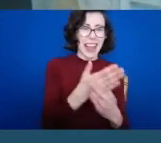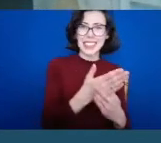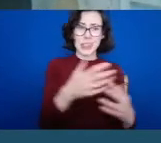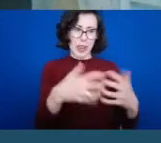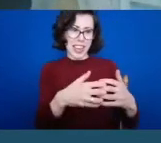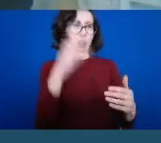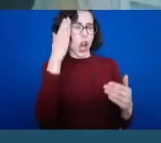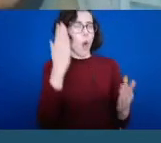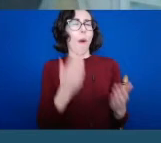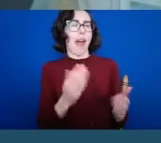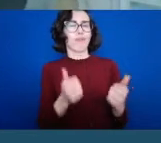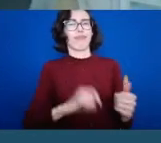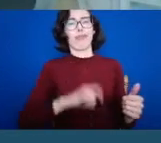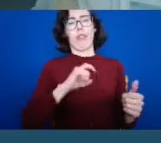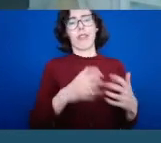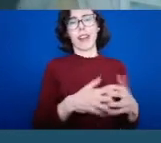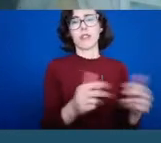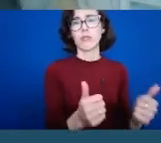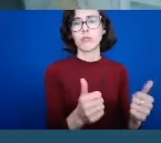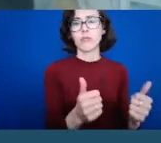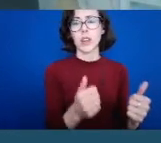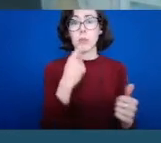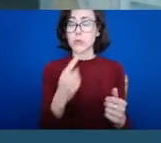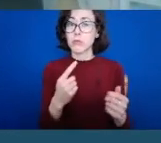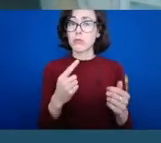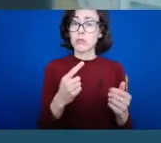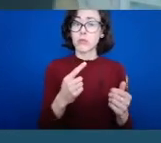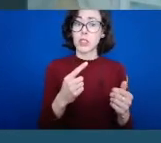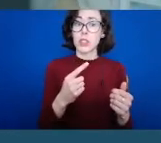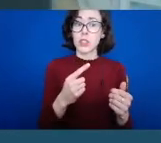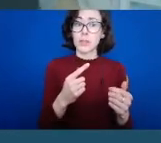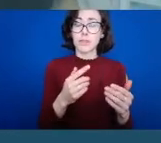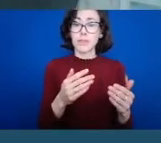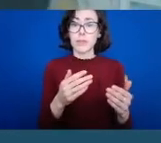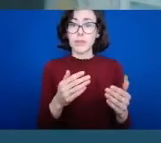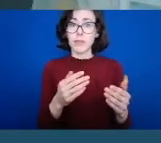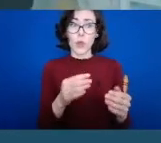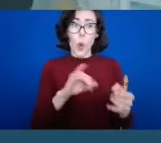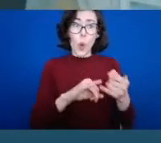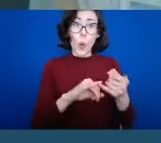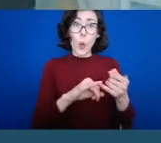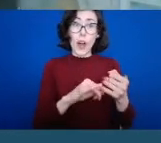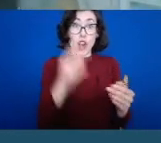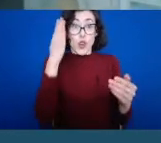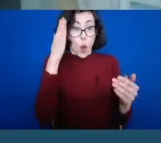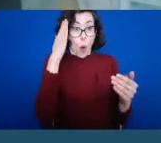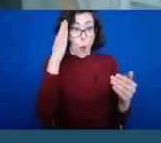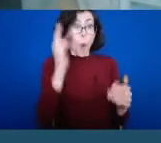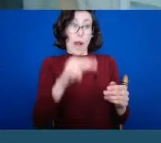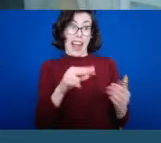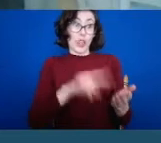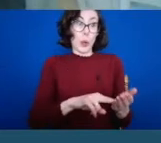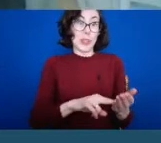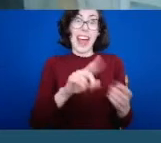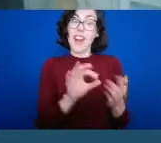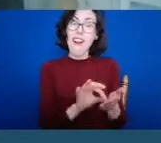tech, but also can afford technology, and can afford the tablets and the mobile phones and all the rest. And